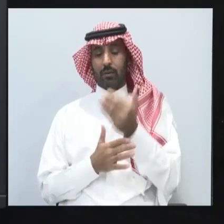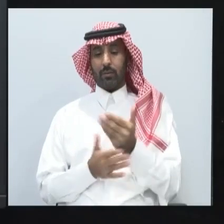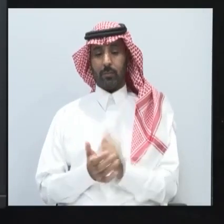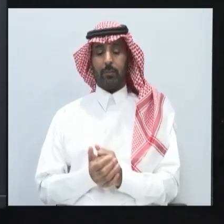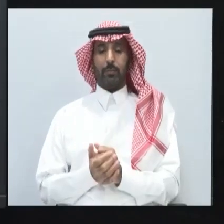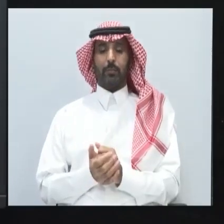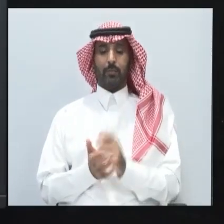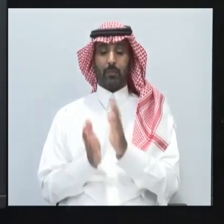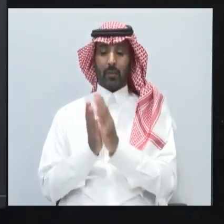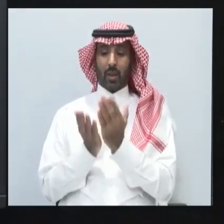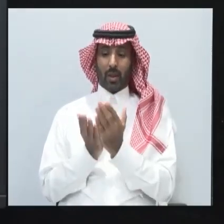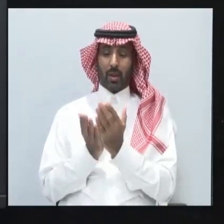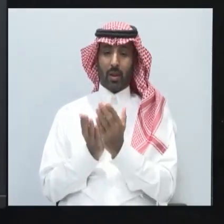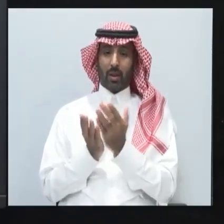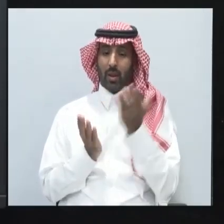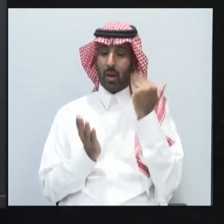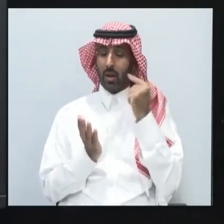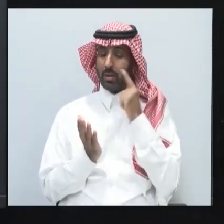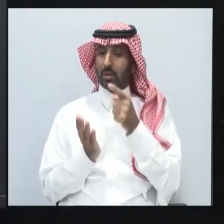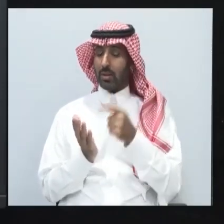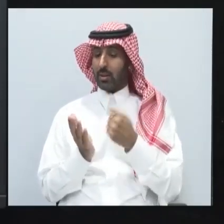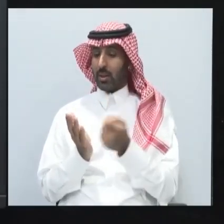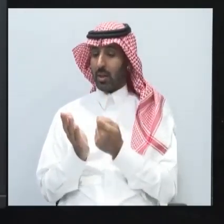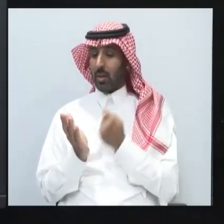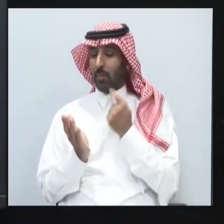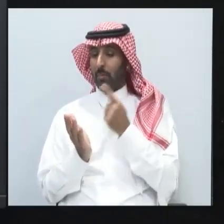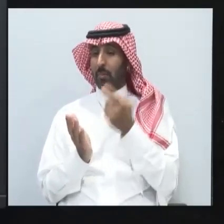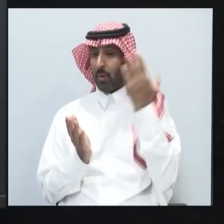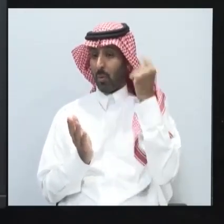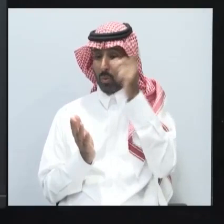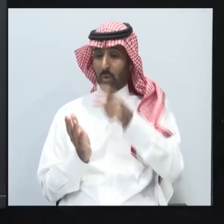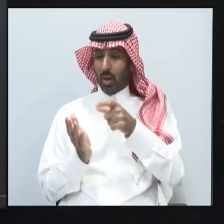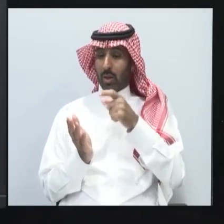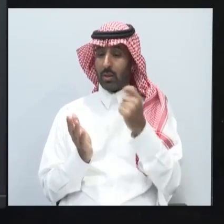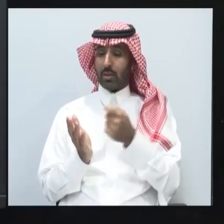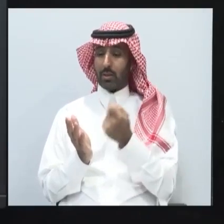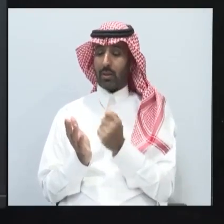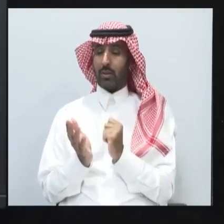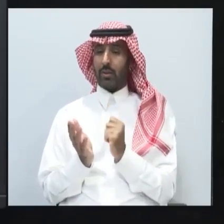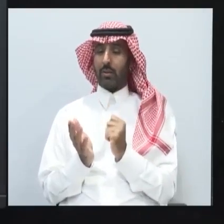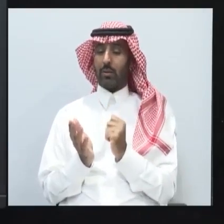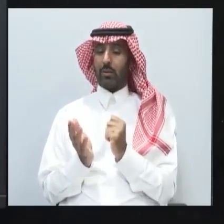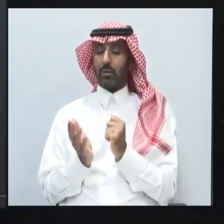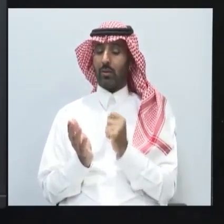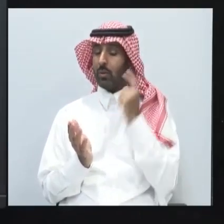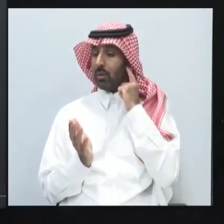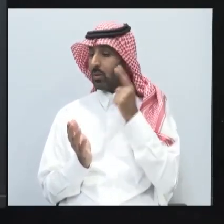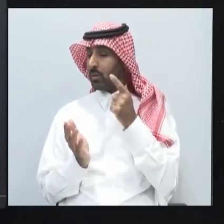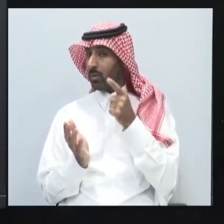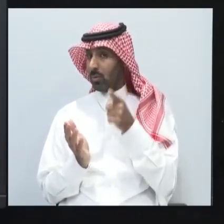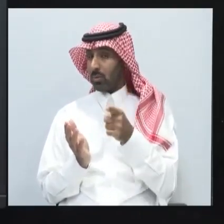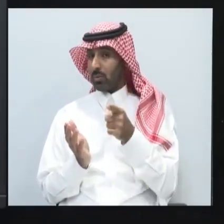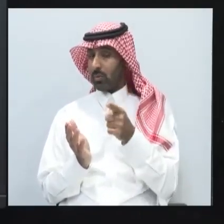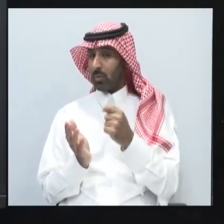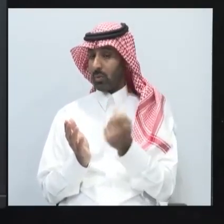discussed. We have something concerning writing. Now if you remember that there was a text, you listened to me,